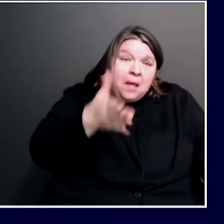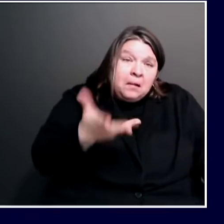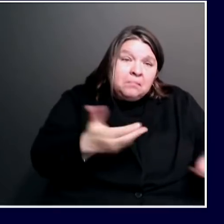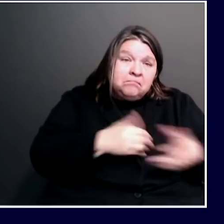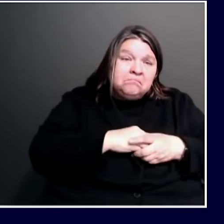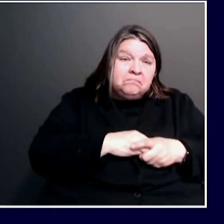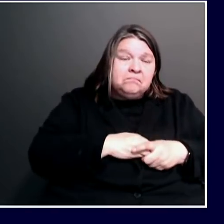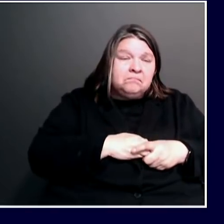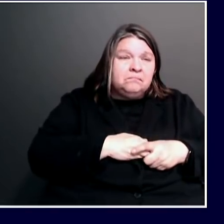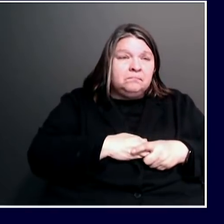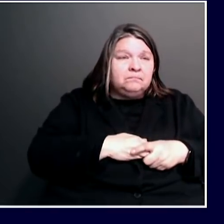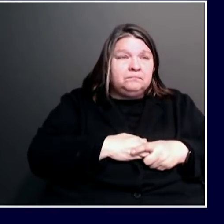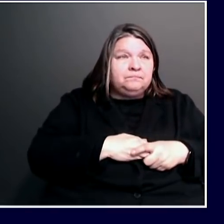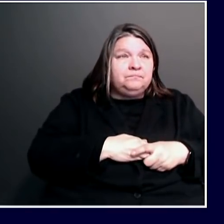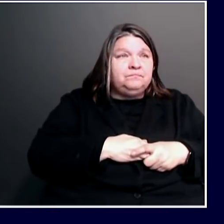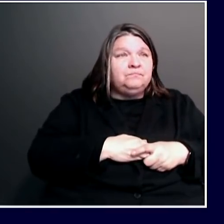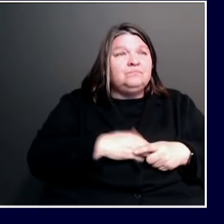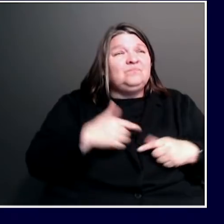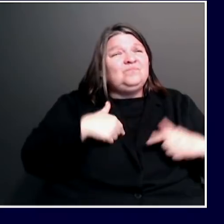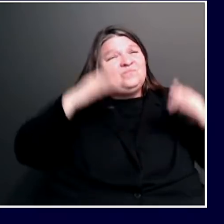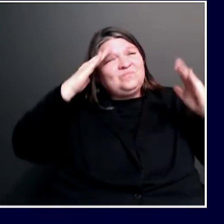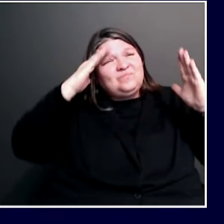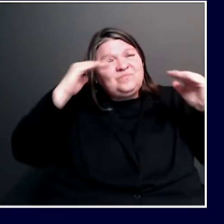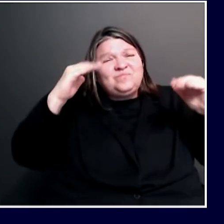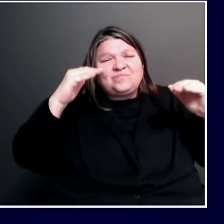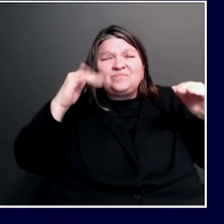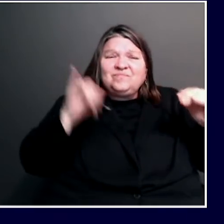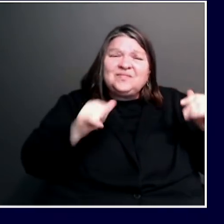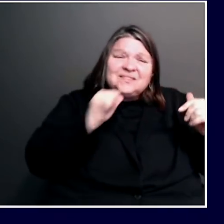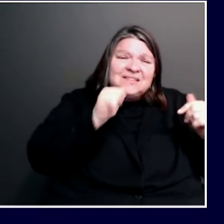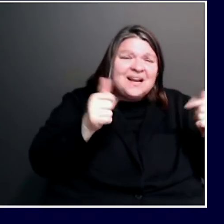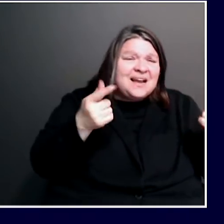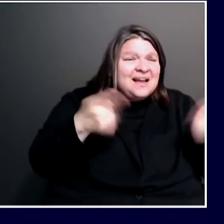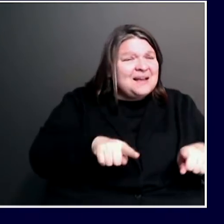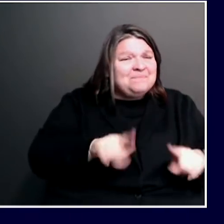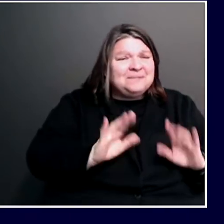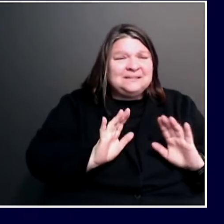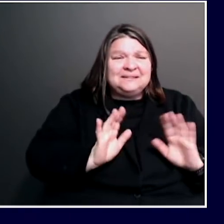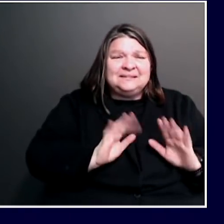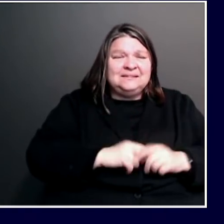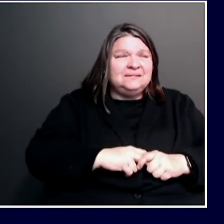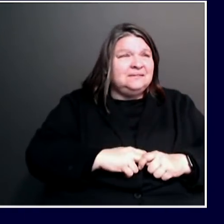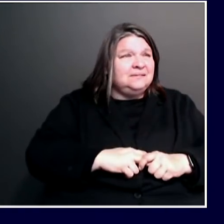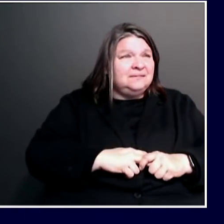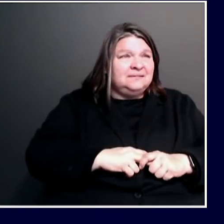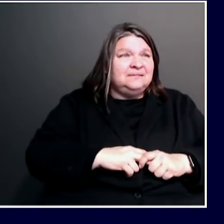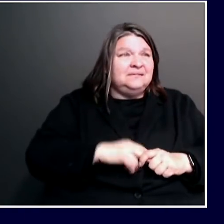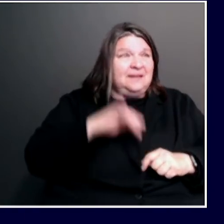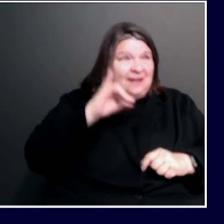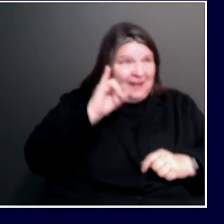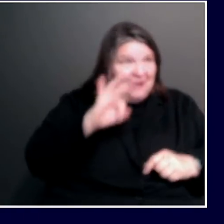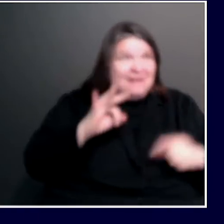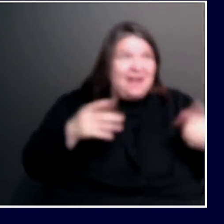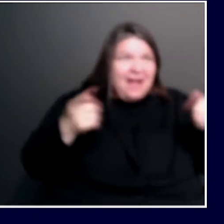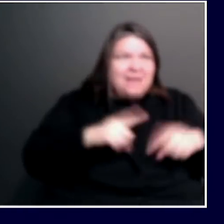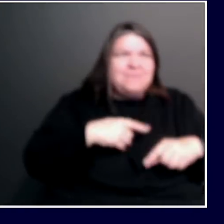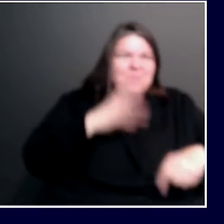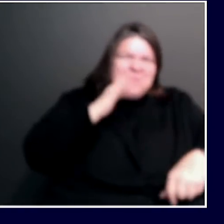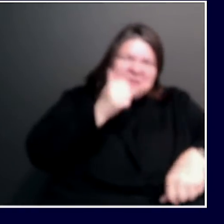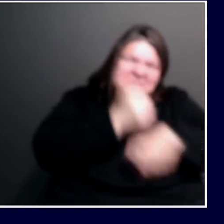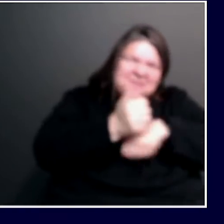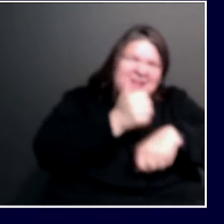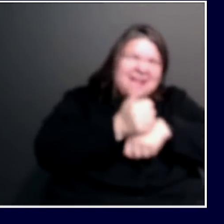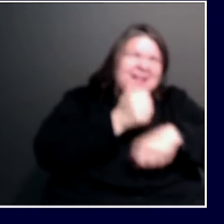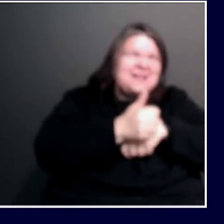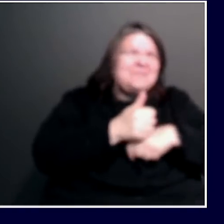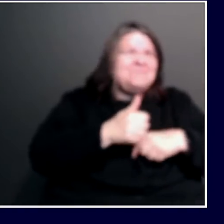I really hope we don't get that far into the Greek alphabet, but if we do, I'm going to blame it on your hypothetical and say that you jinxed us.